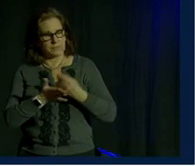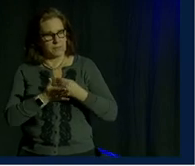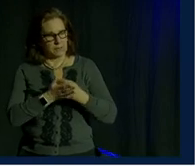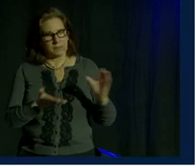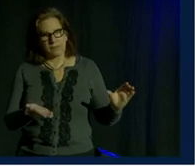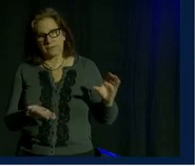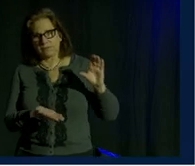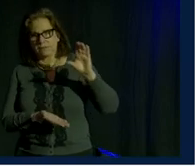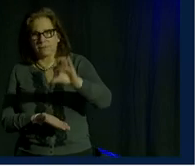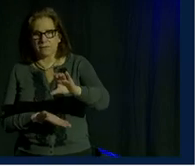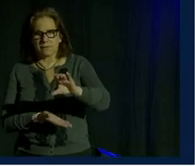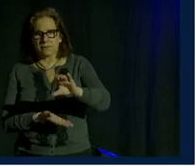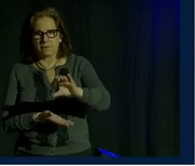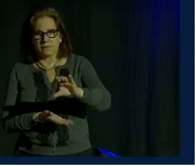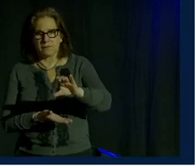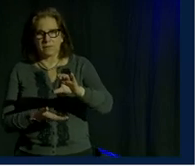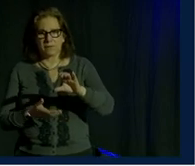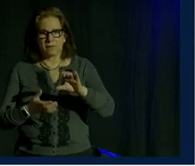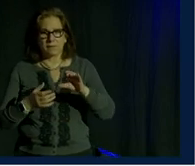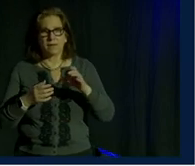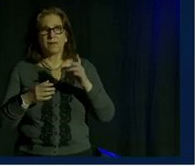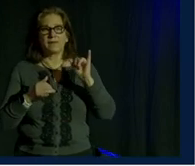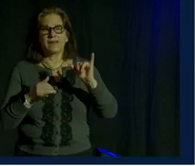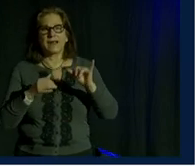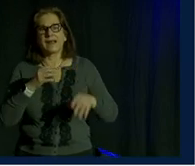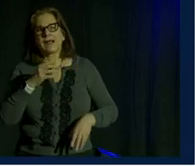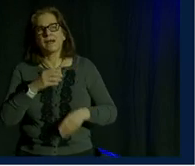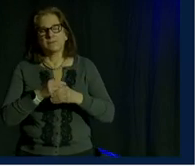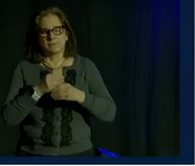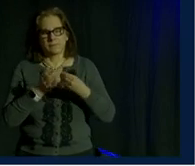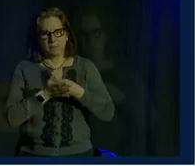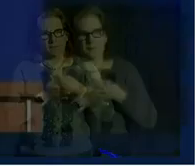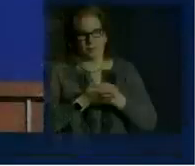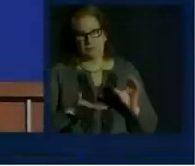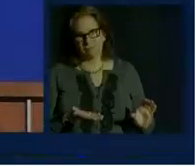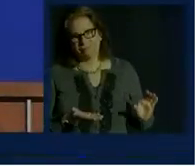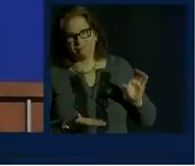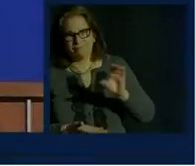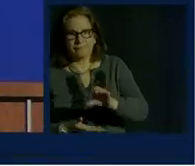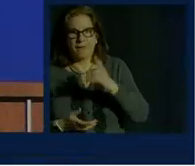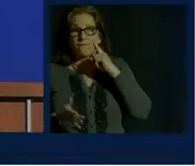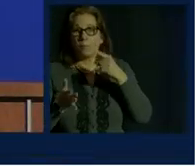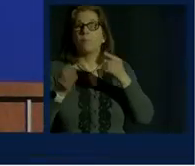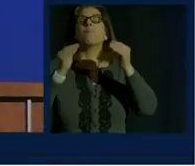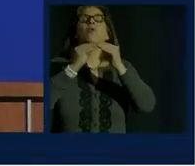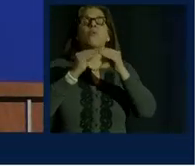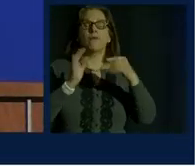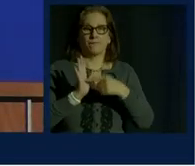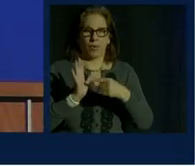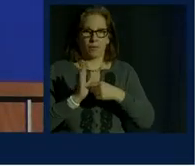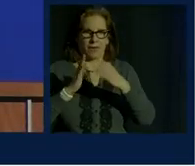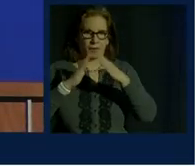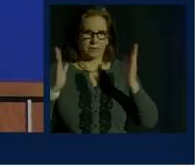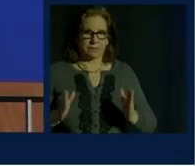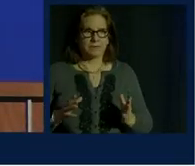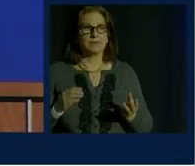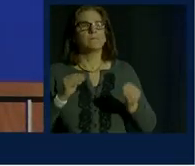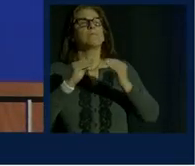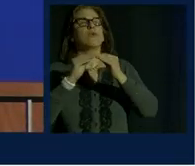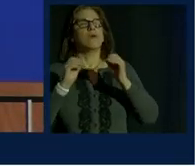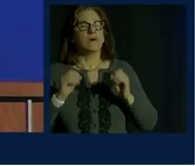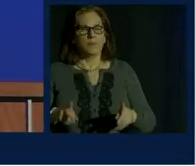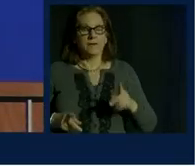the selection of additional affordable housing projects for further underwriting, bringing more affordable homes into the